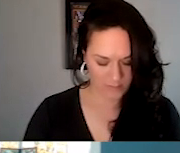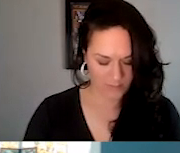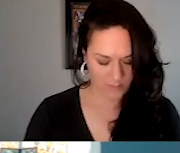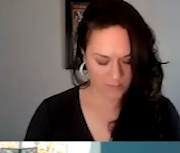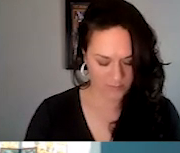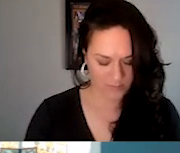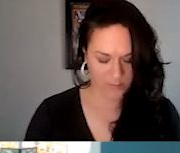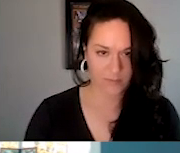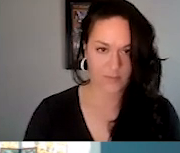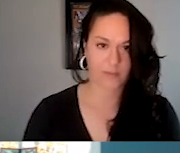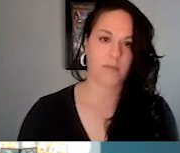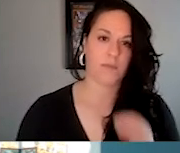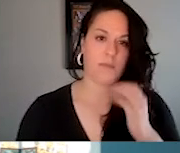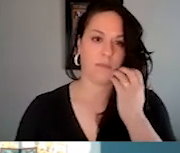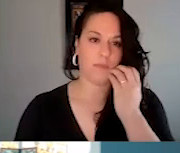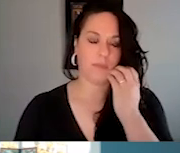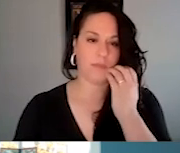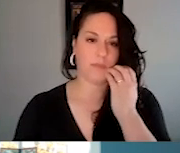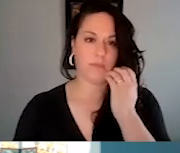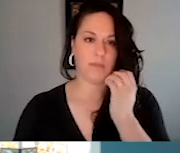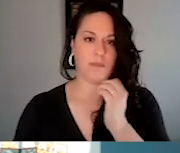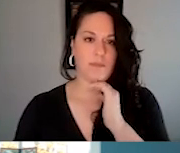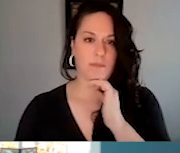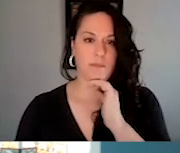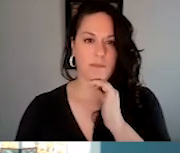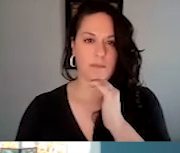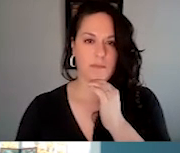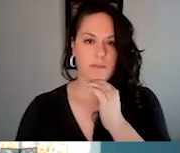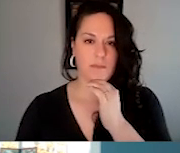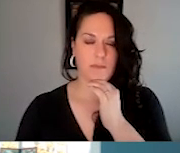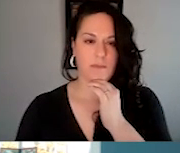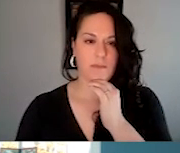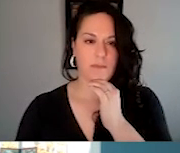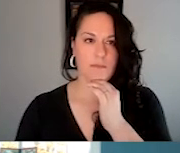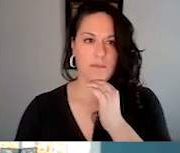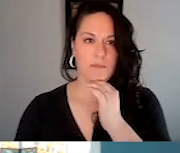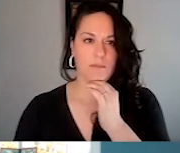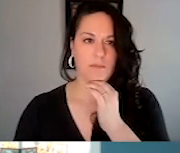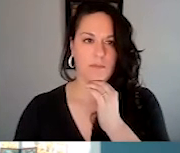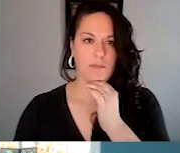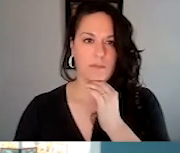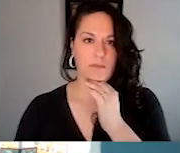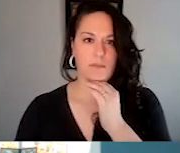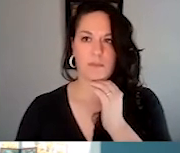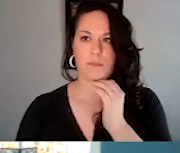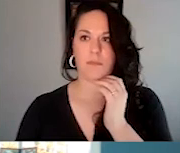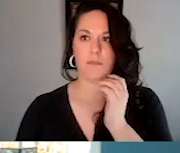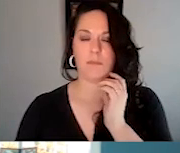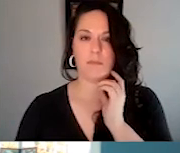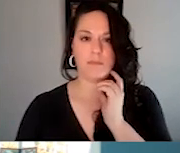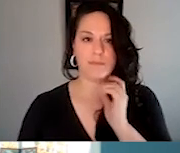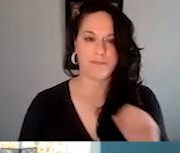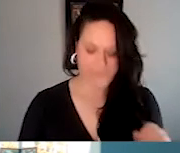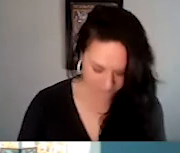How'd they make their case? Well, they did an educational webinar about Delta-8 with a psychiatrist and an organic chemist, as